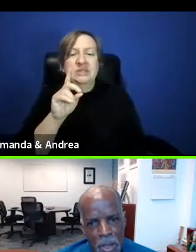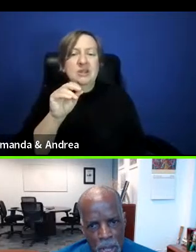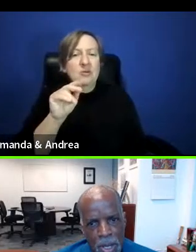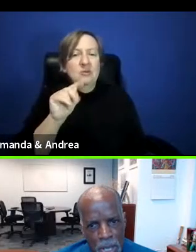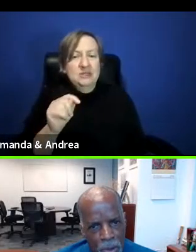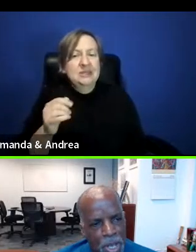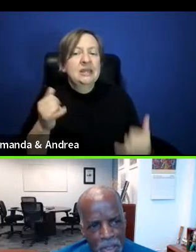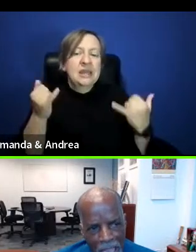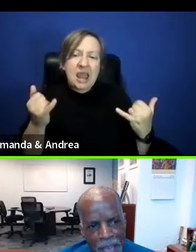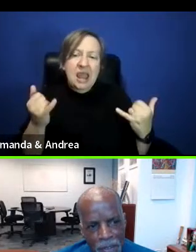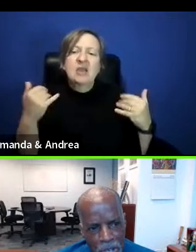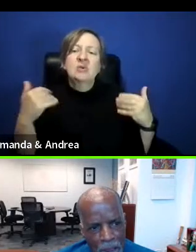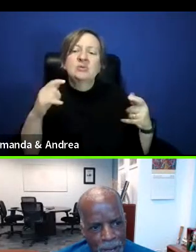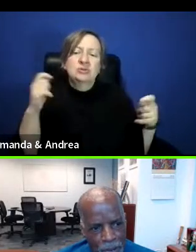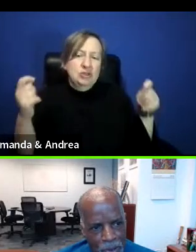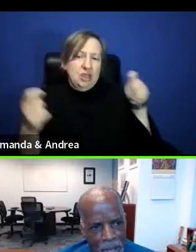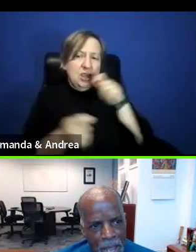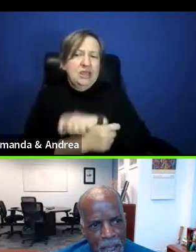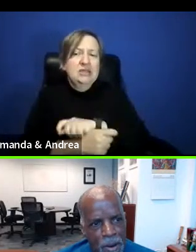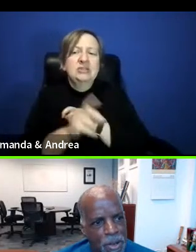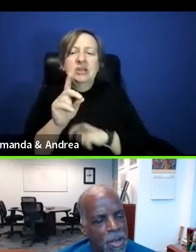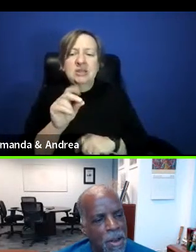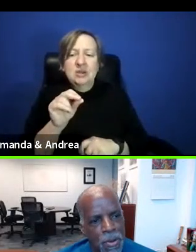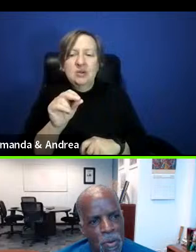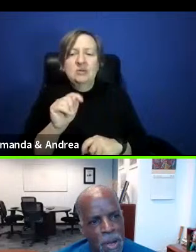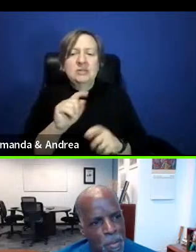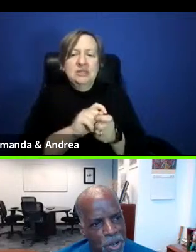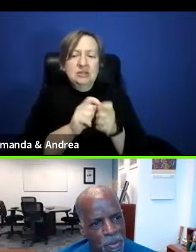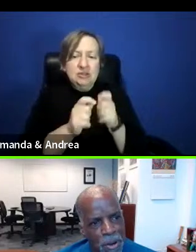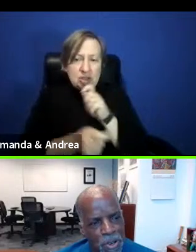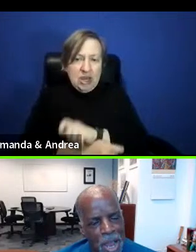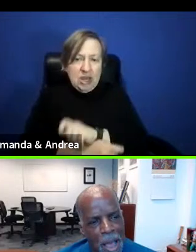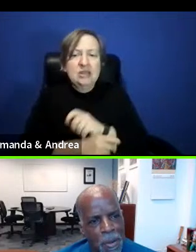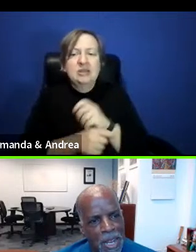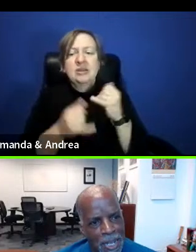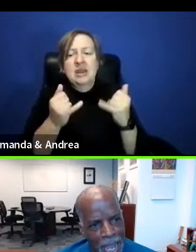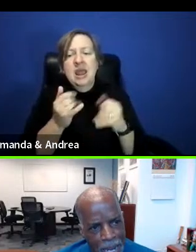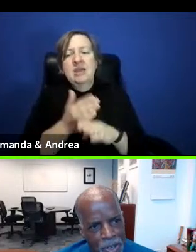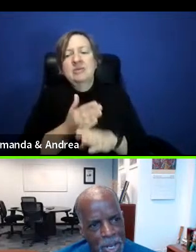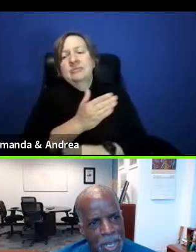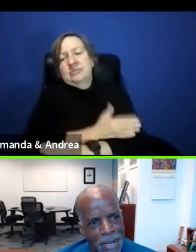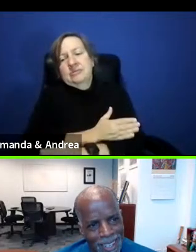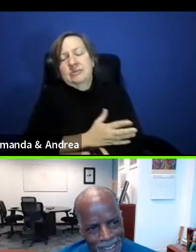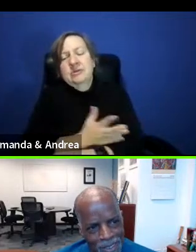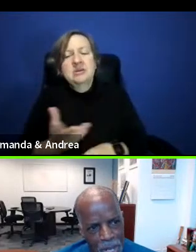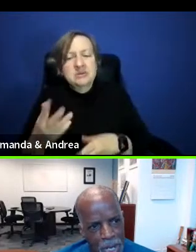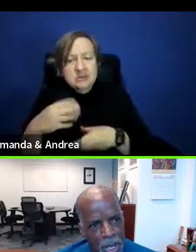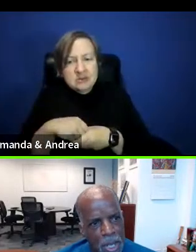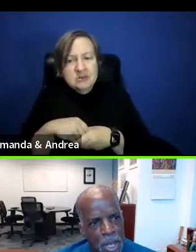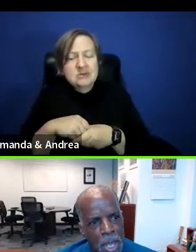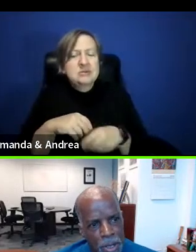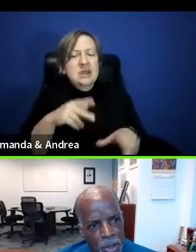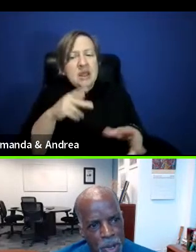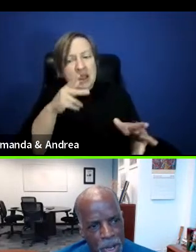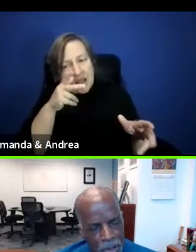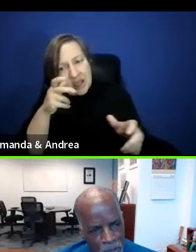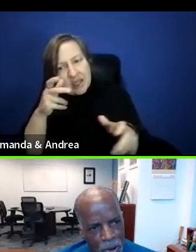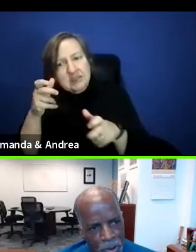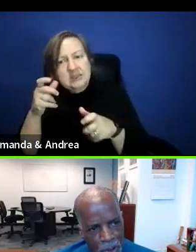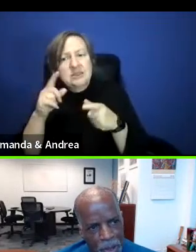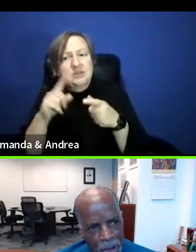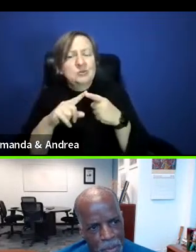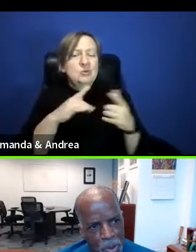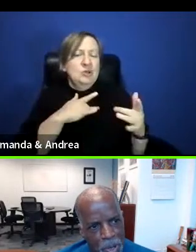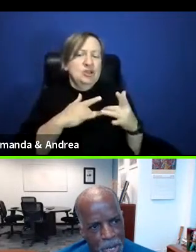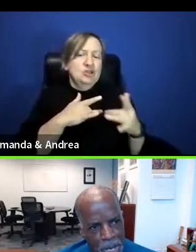nowadays, DOTs have changed, and they're doing a much better job of engaging and listening to the